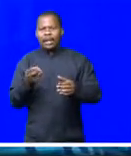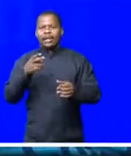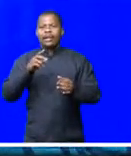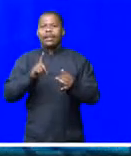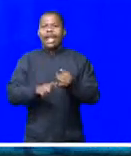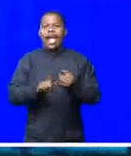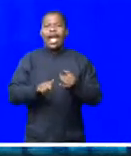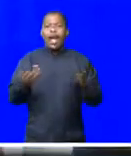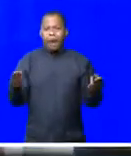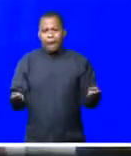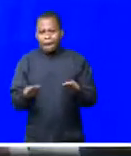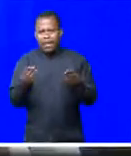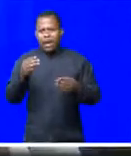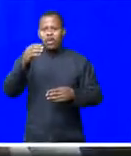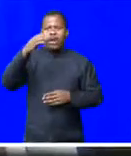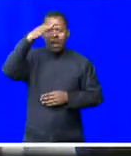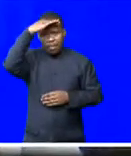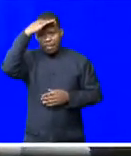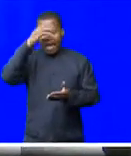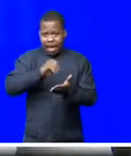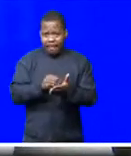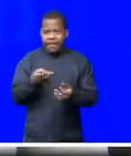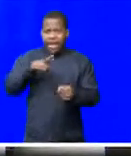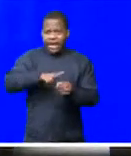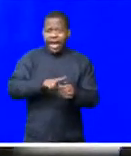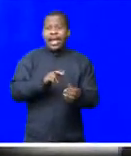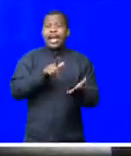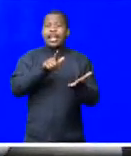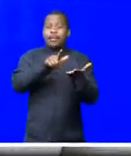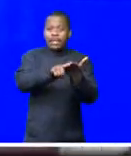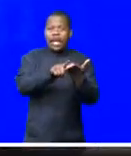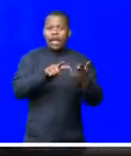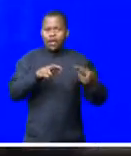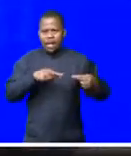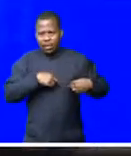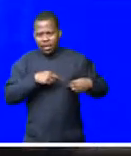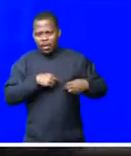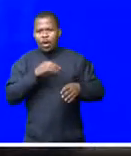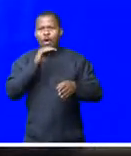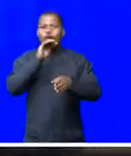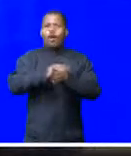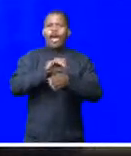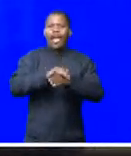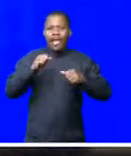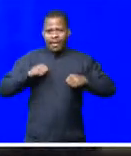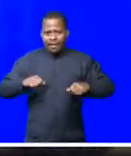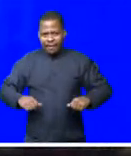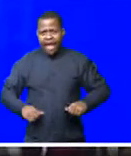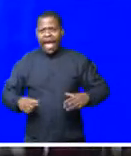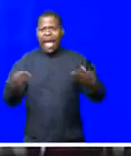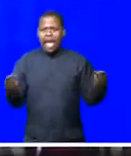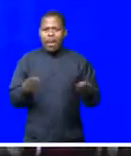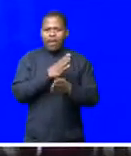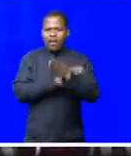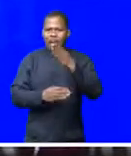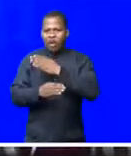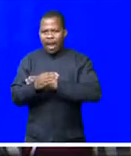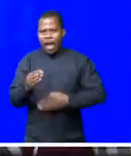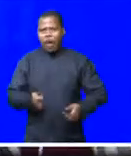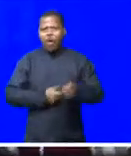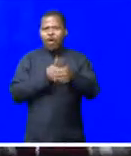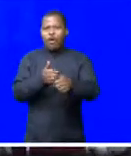labanelibala kanzi litawugunywata ngumthefo lobukele inhlala kahle yebantfu labakhubatekile lapha eveni i-Disability Act